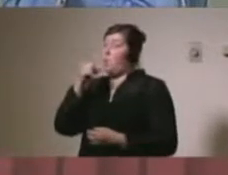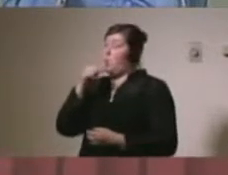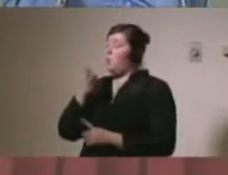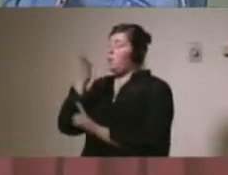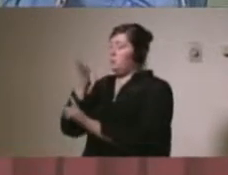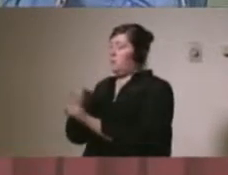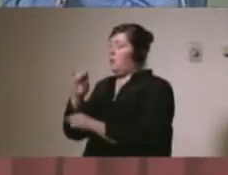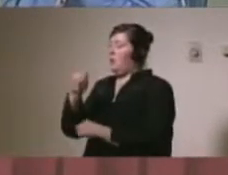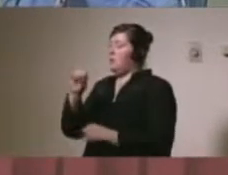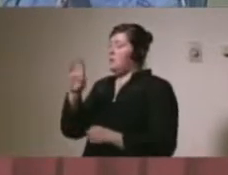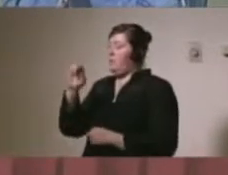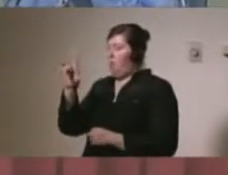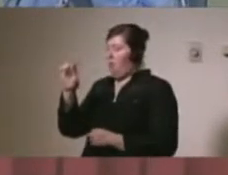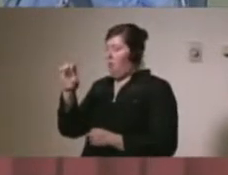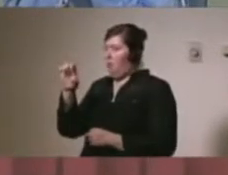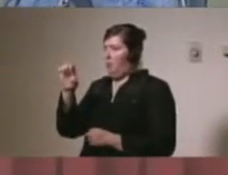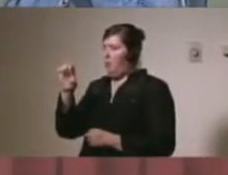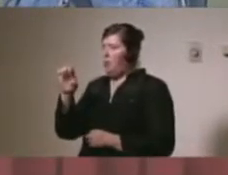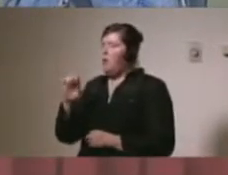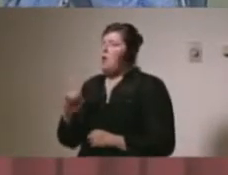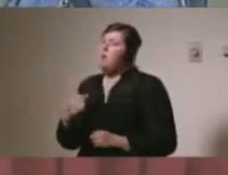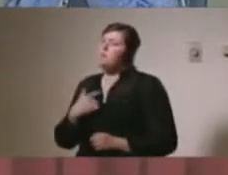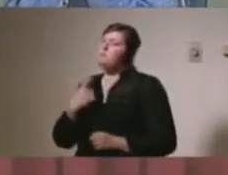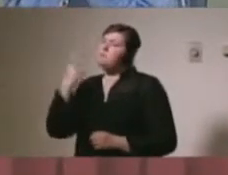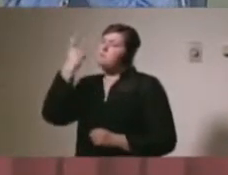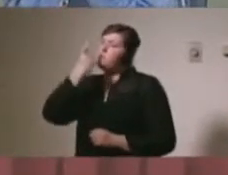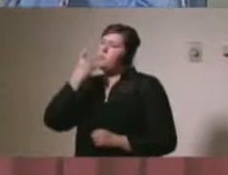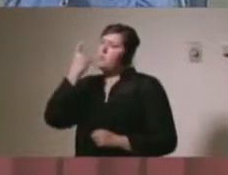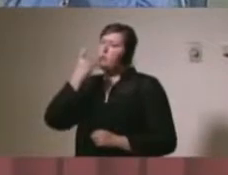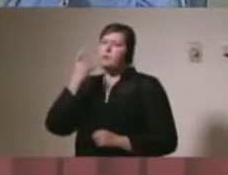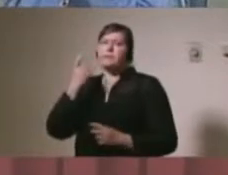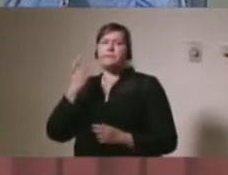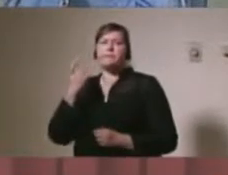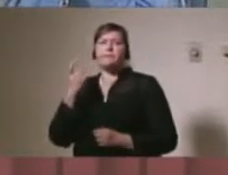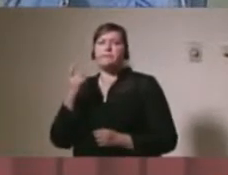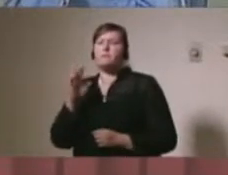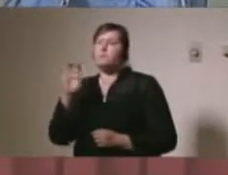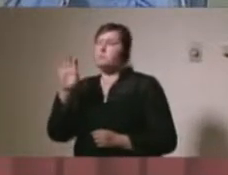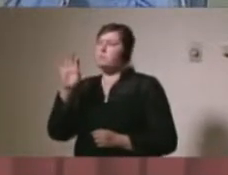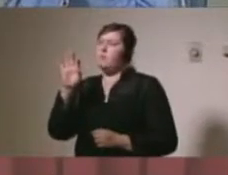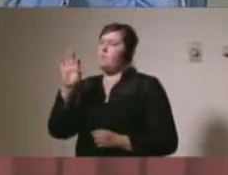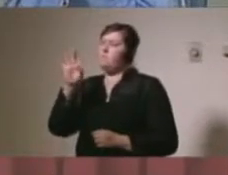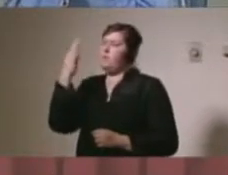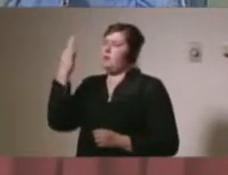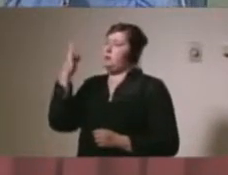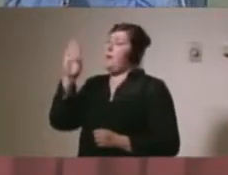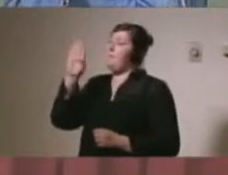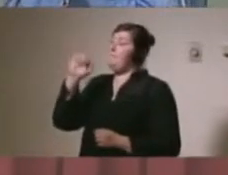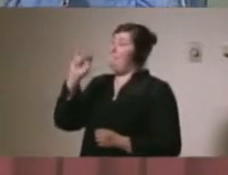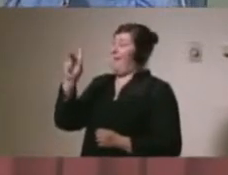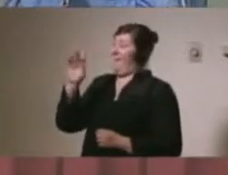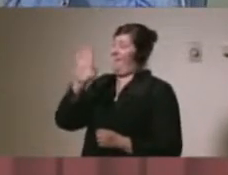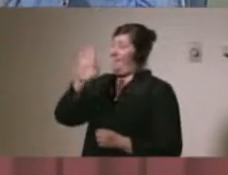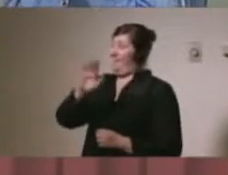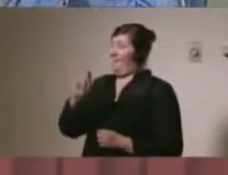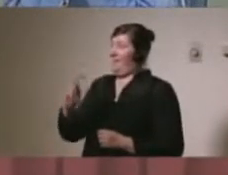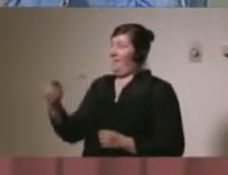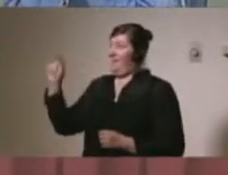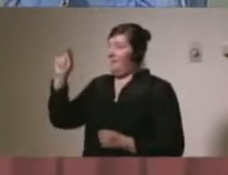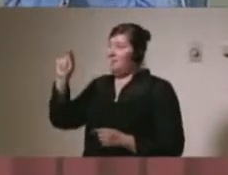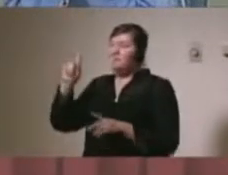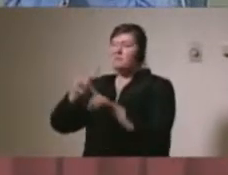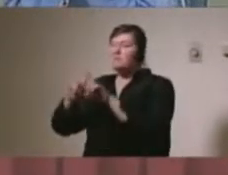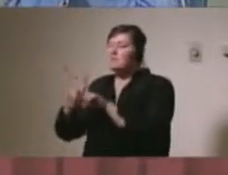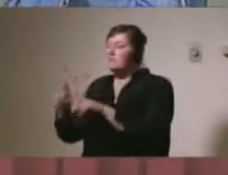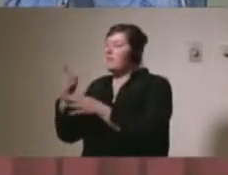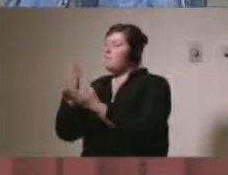I want to know about the attitude and the actions of French banks and financial